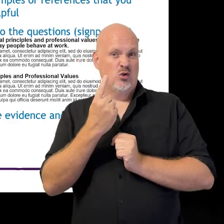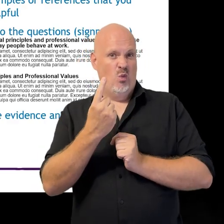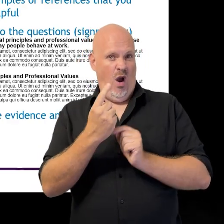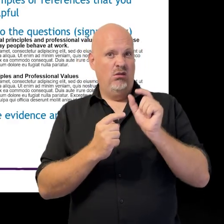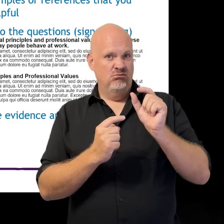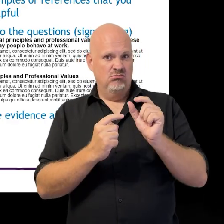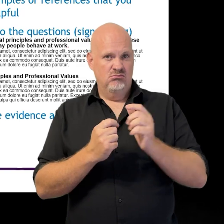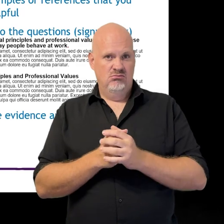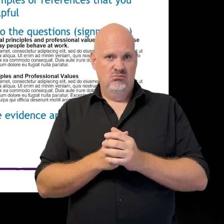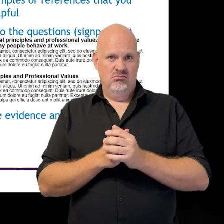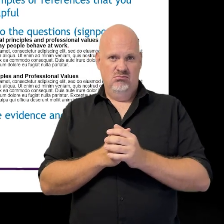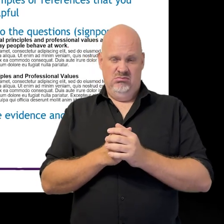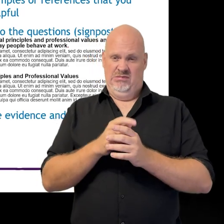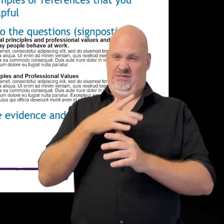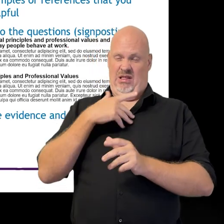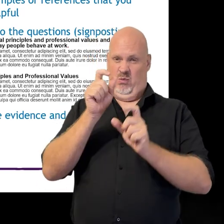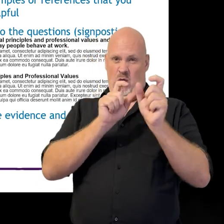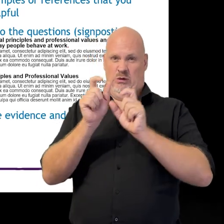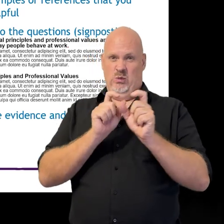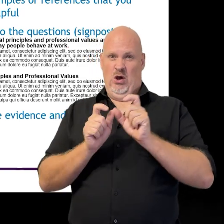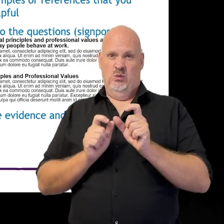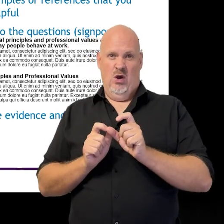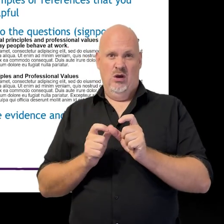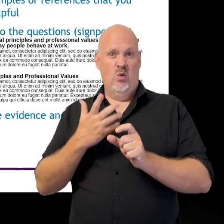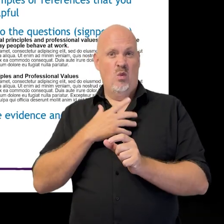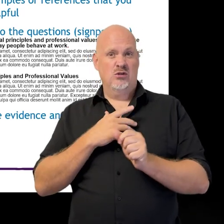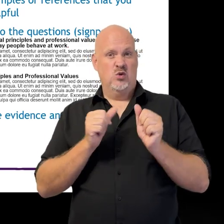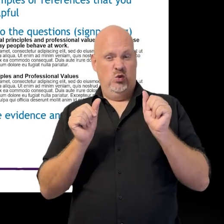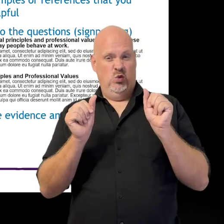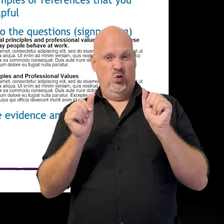just condense the question. Just give your response a